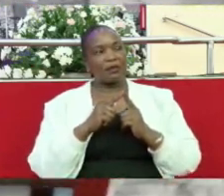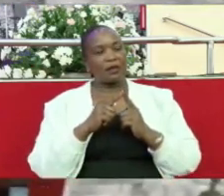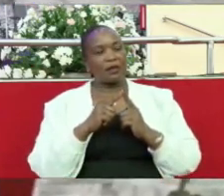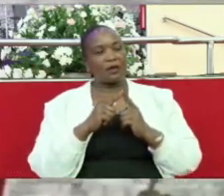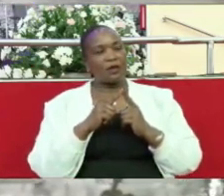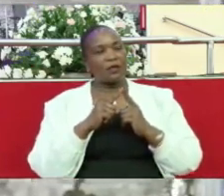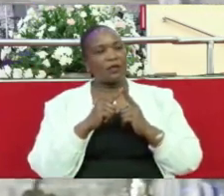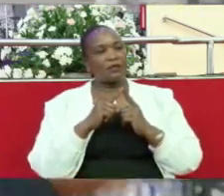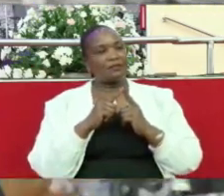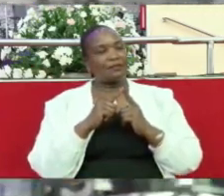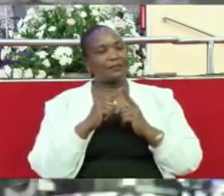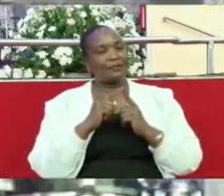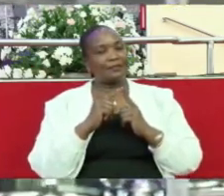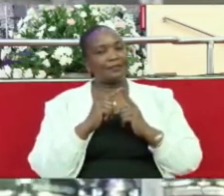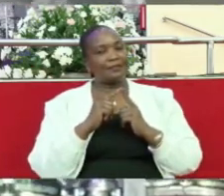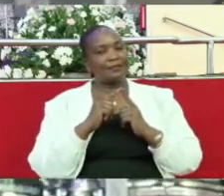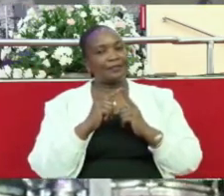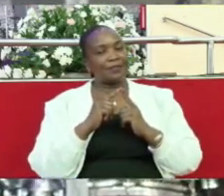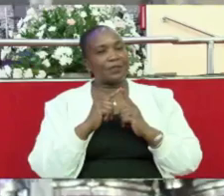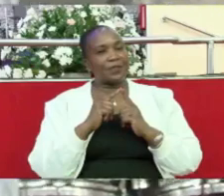I could even log into my boss's email.